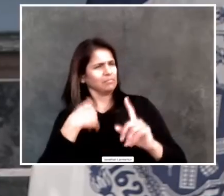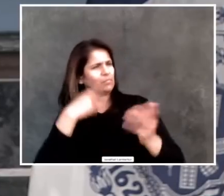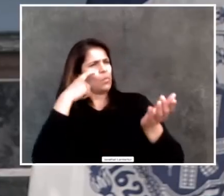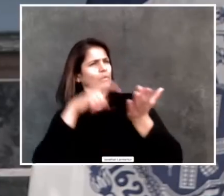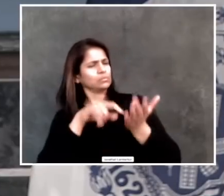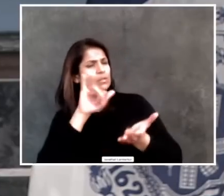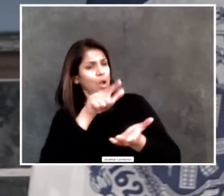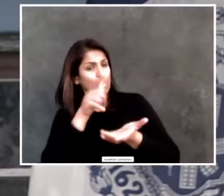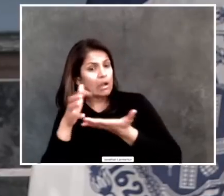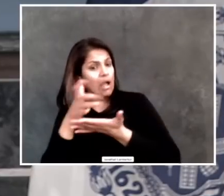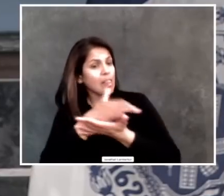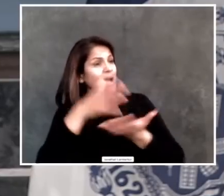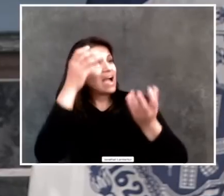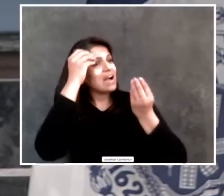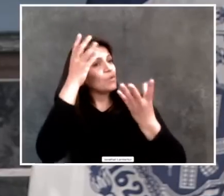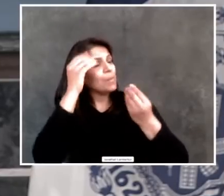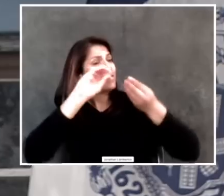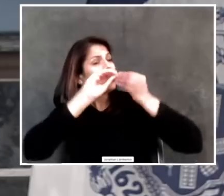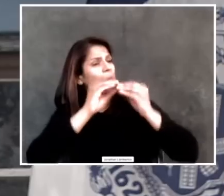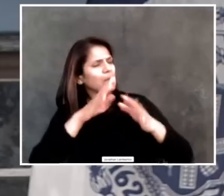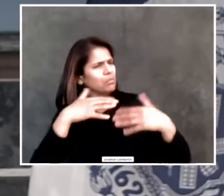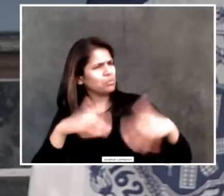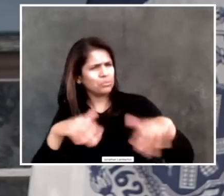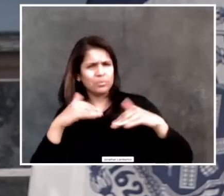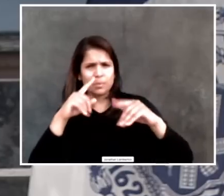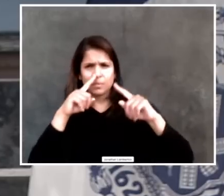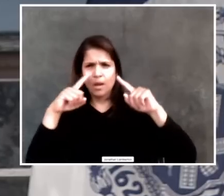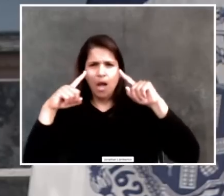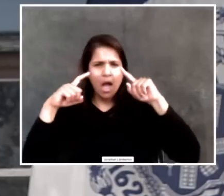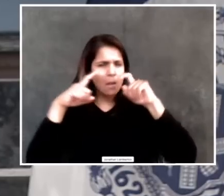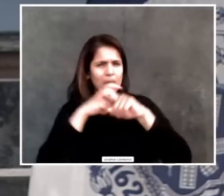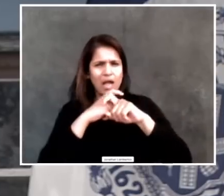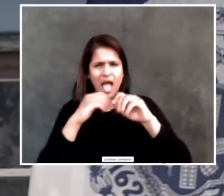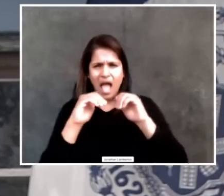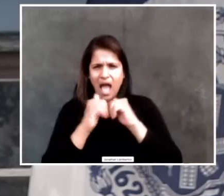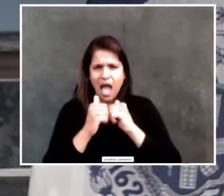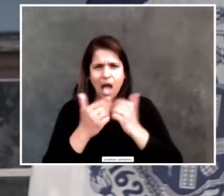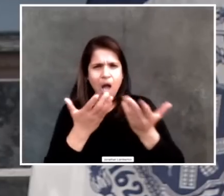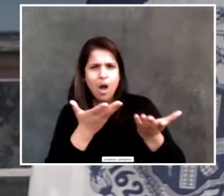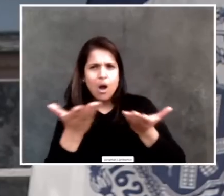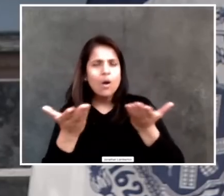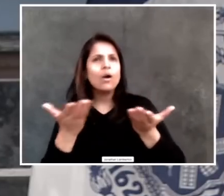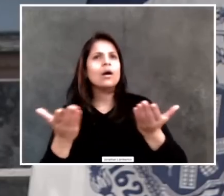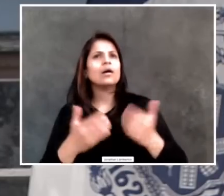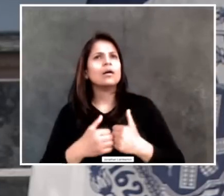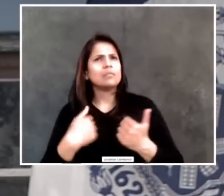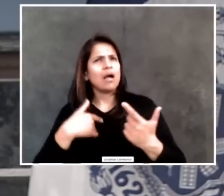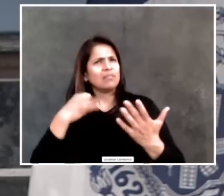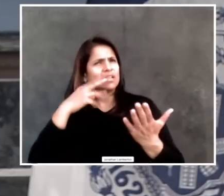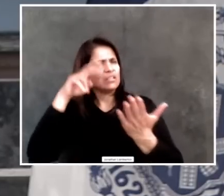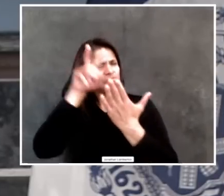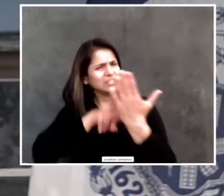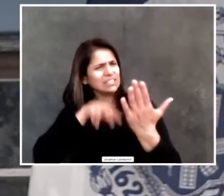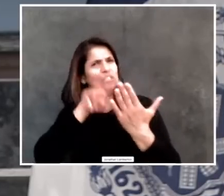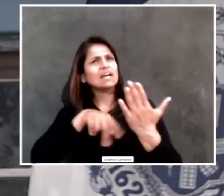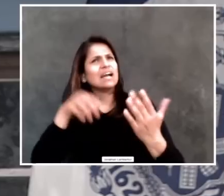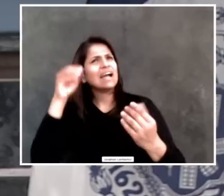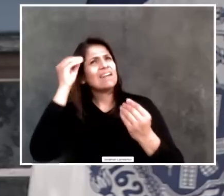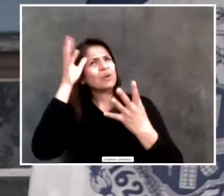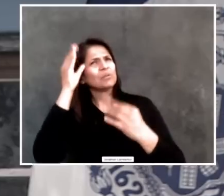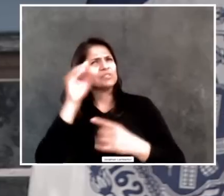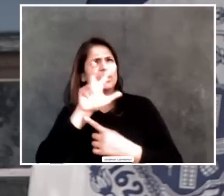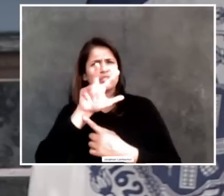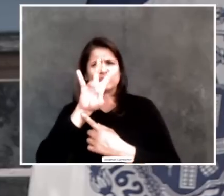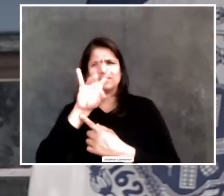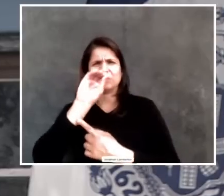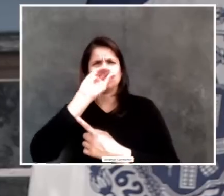death wasn't, it wasn't clear who those people were. Would you be releasing that data